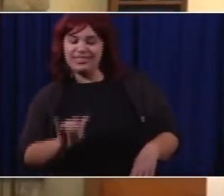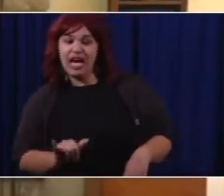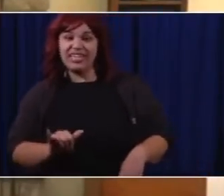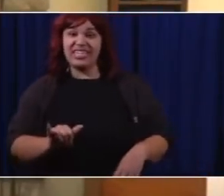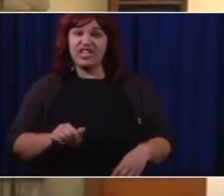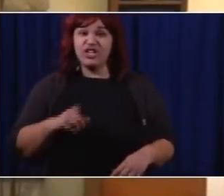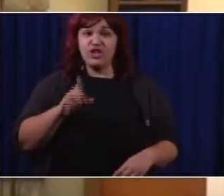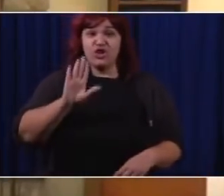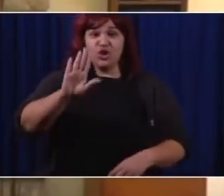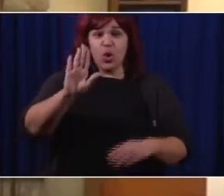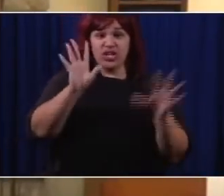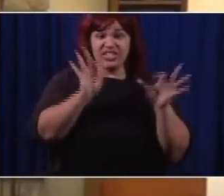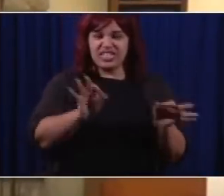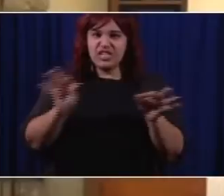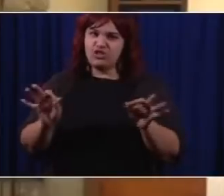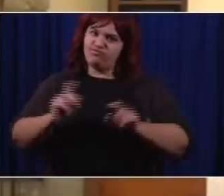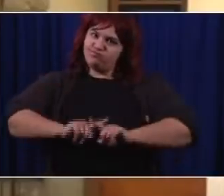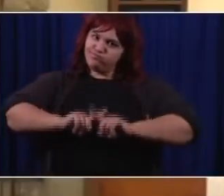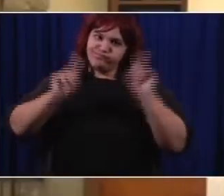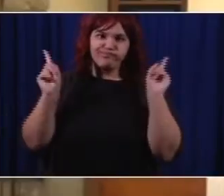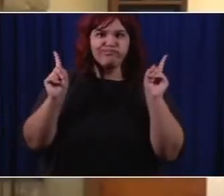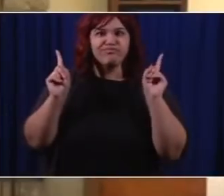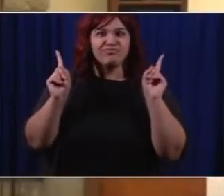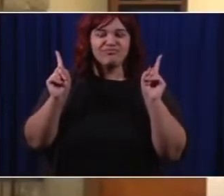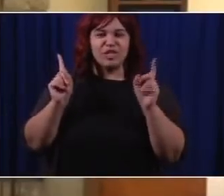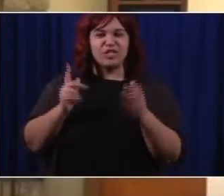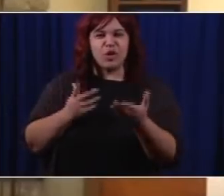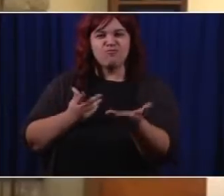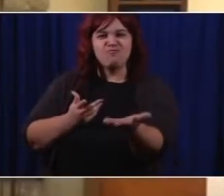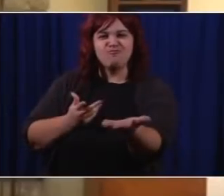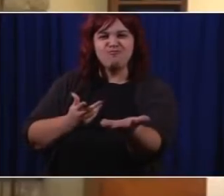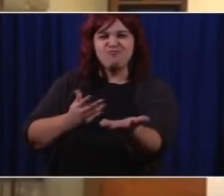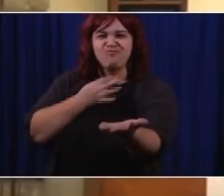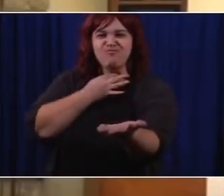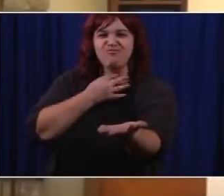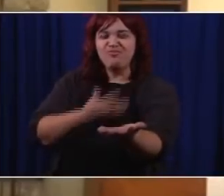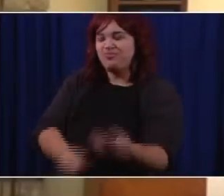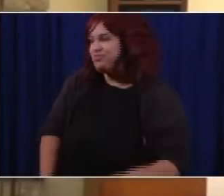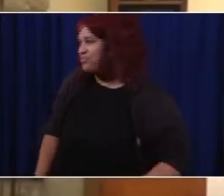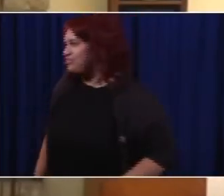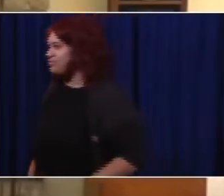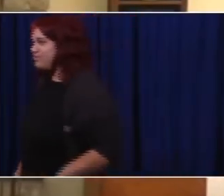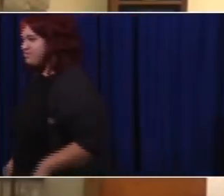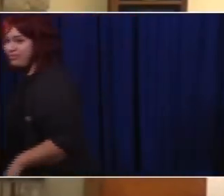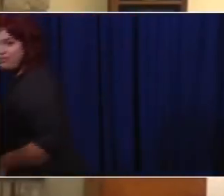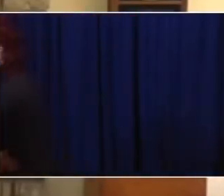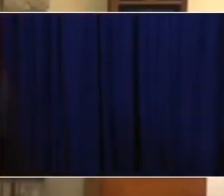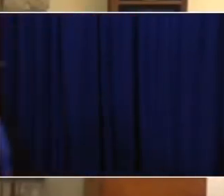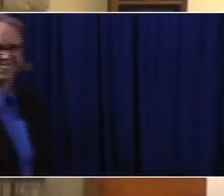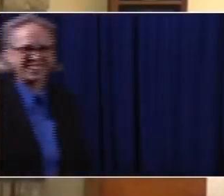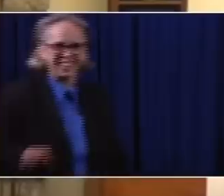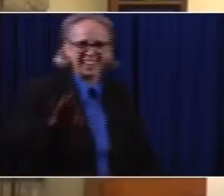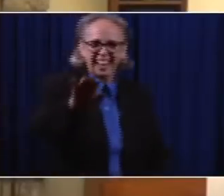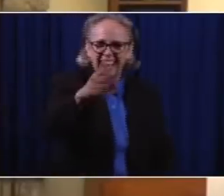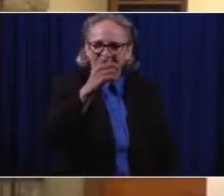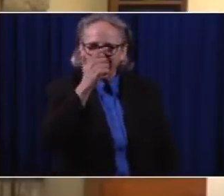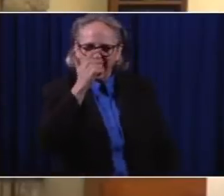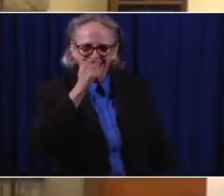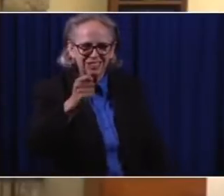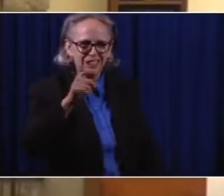Well, it's interesting. As you know from your coverage of the Midwest governors, you know, sometimes one's been ahead, sometime